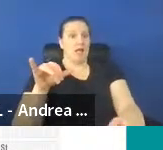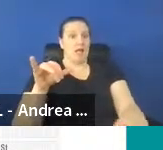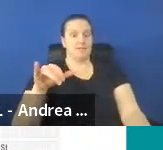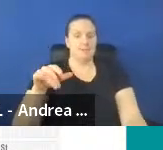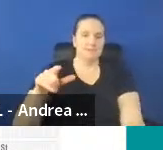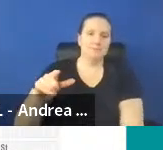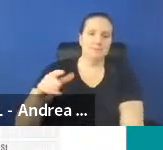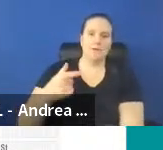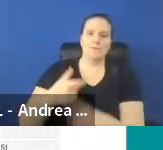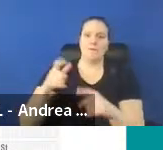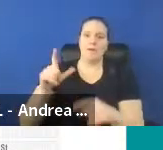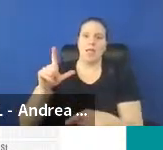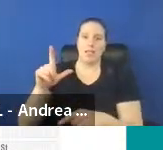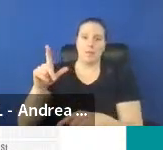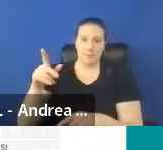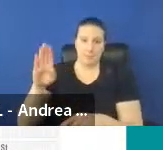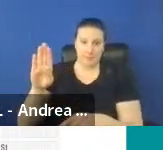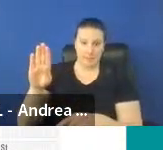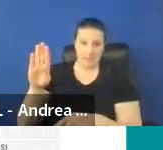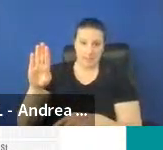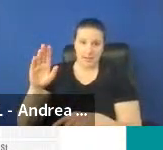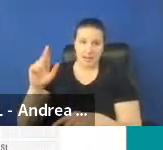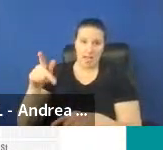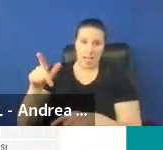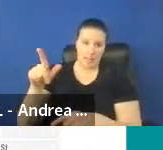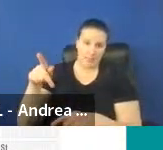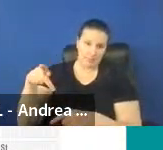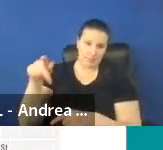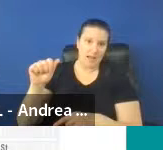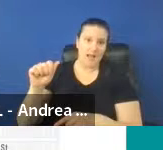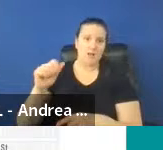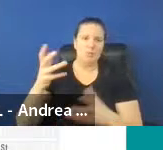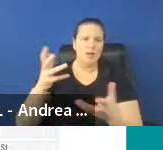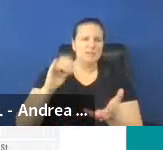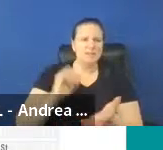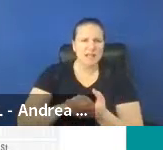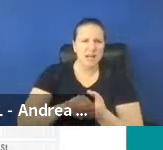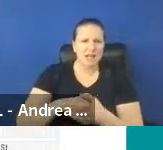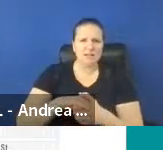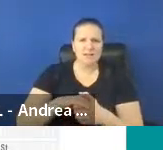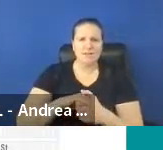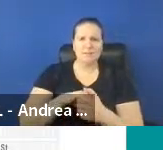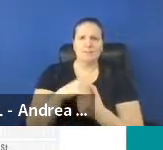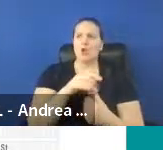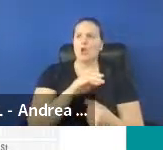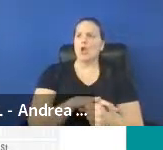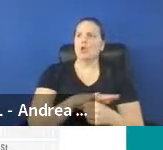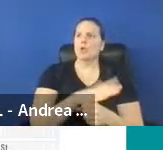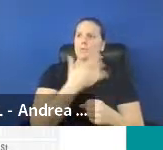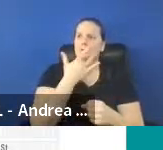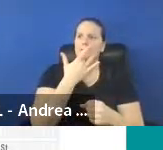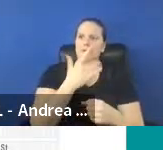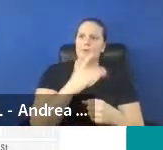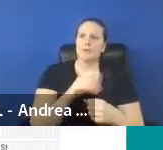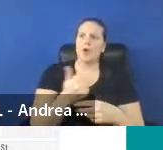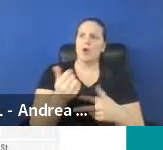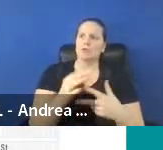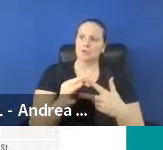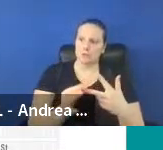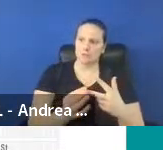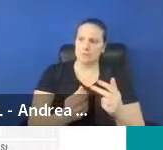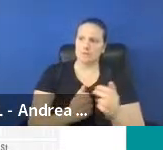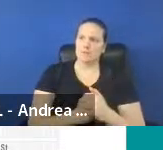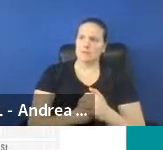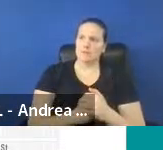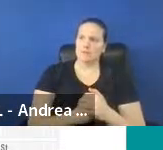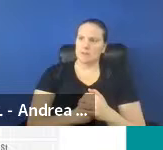going from LPA, and what is LPA? The locally preferred alternative. So it's Okay. what